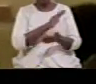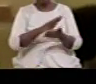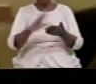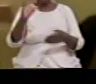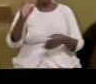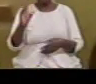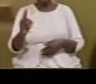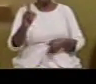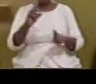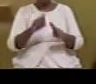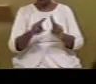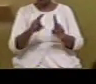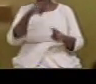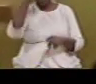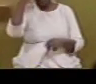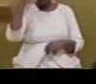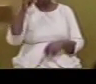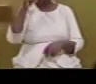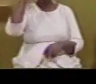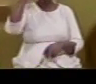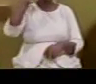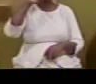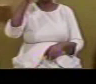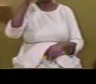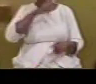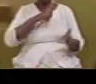But for the Lord,